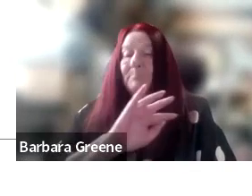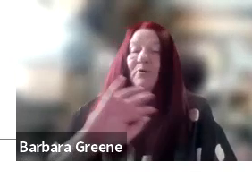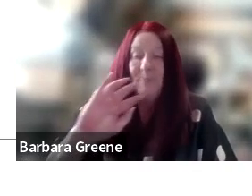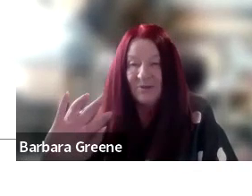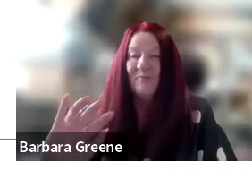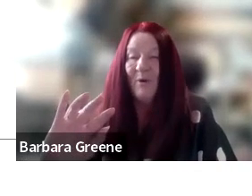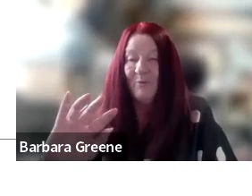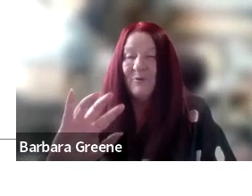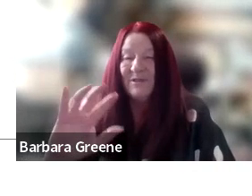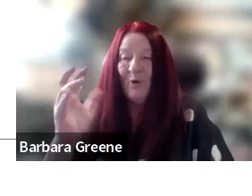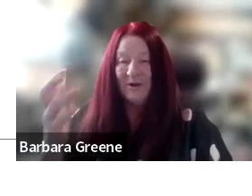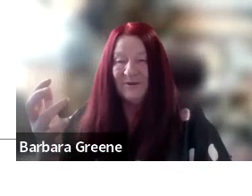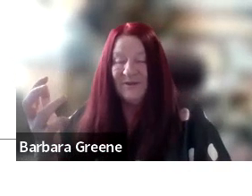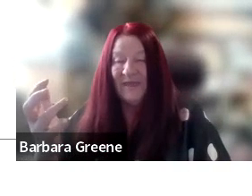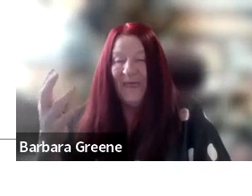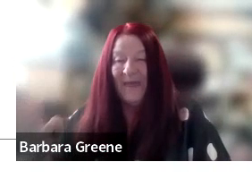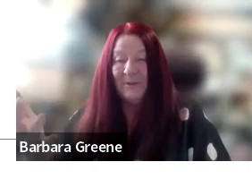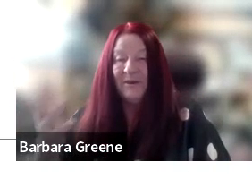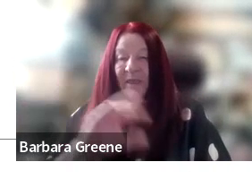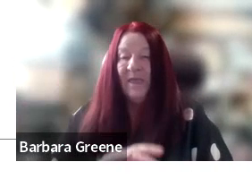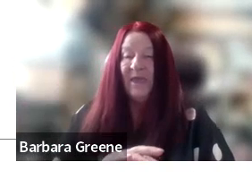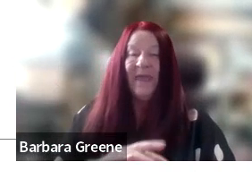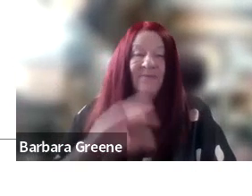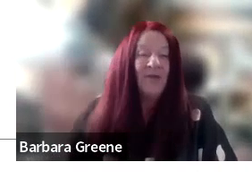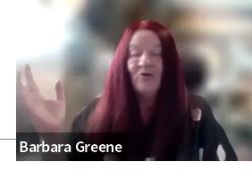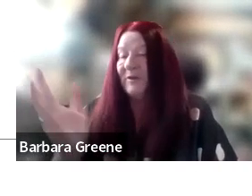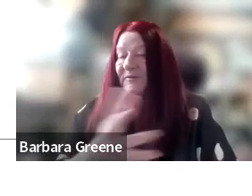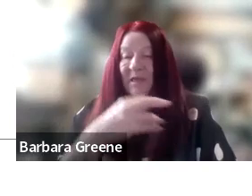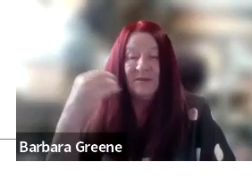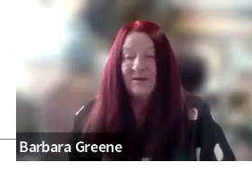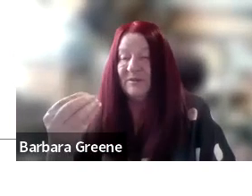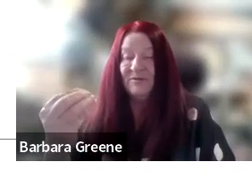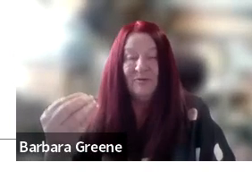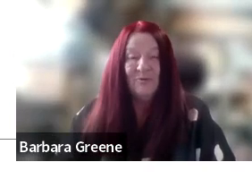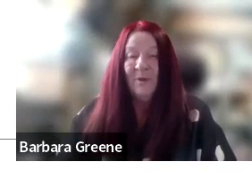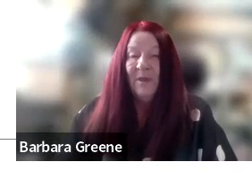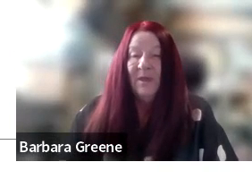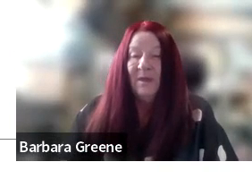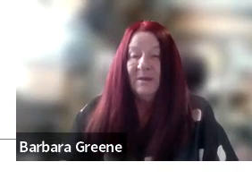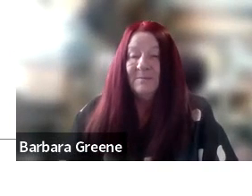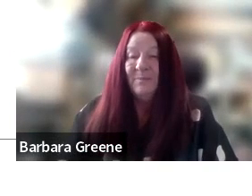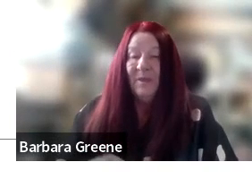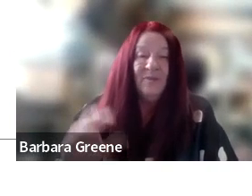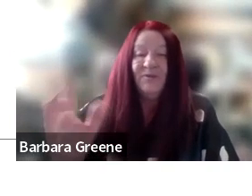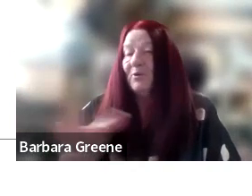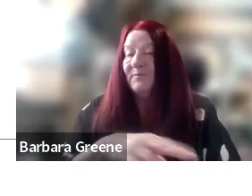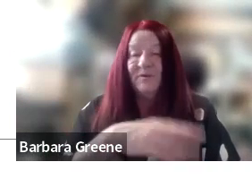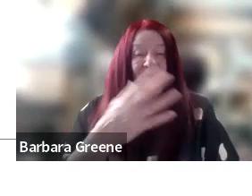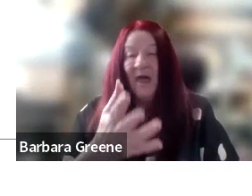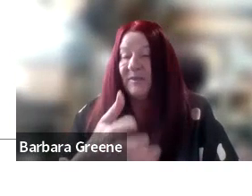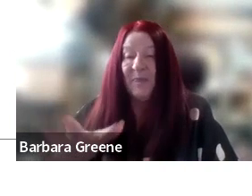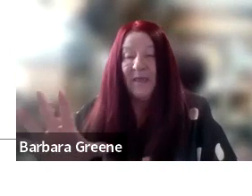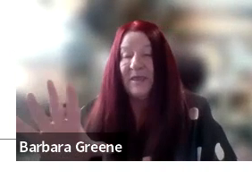a human perspective, what we really wanted to have happen, and have that translated into this sort